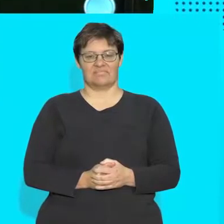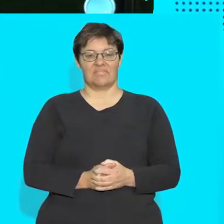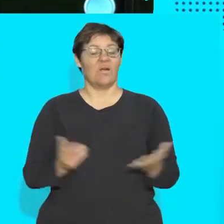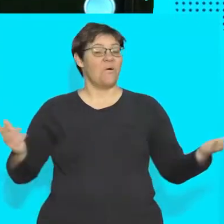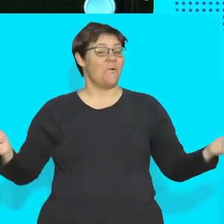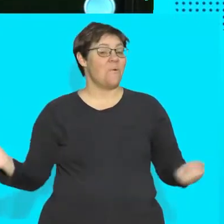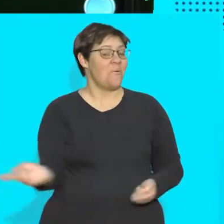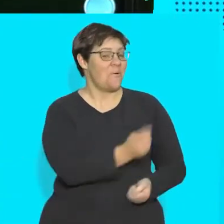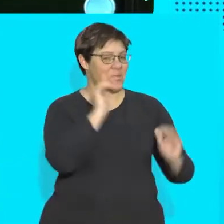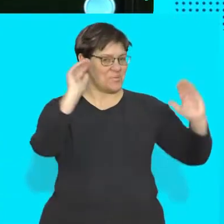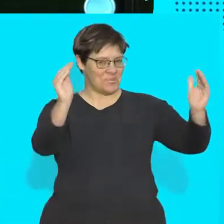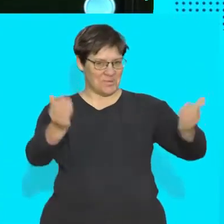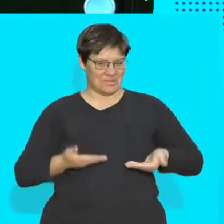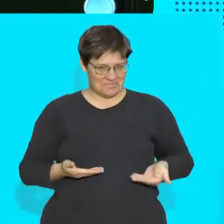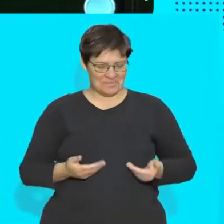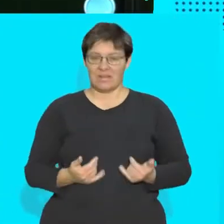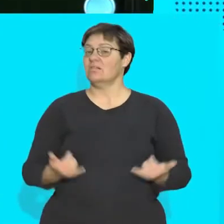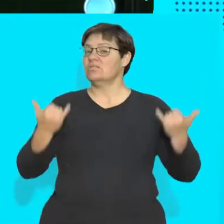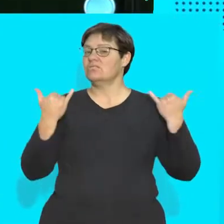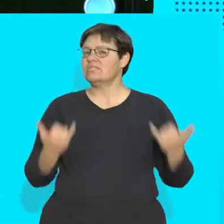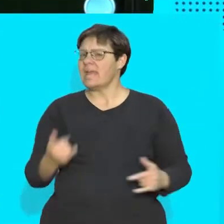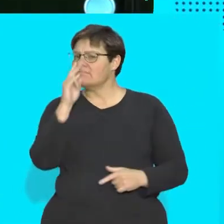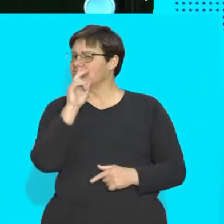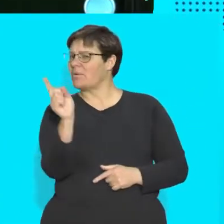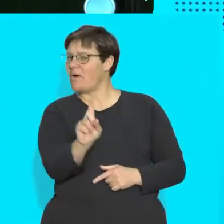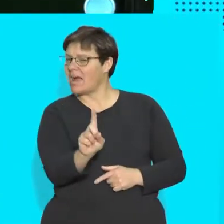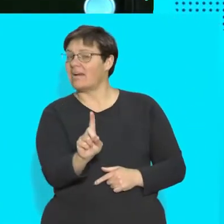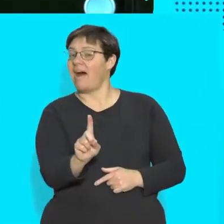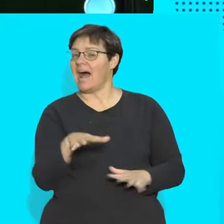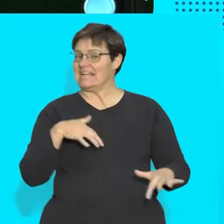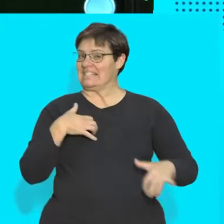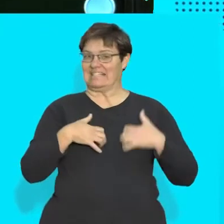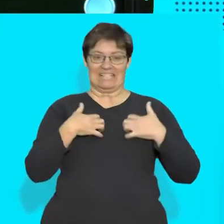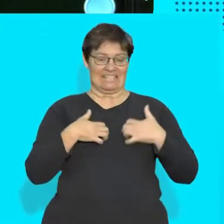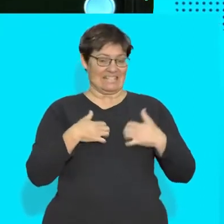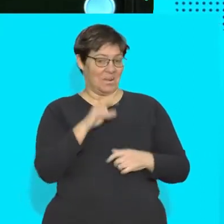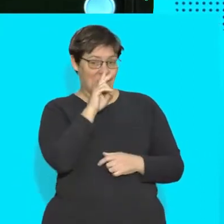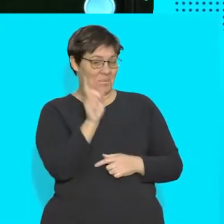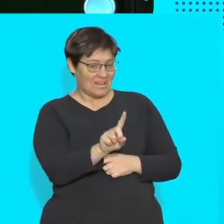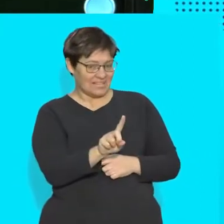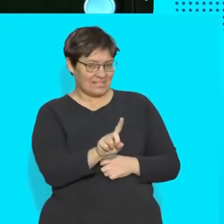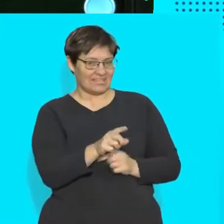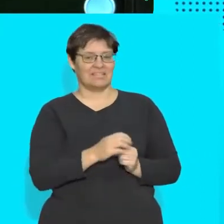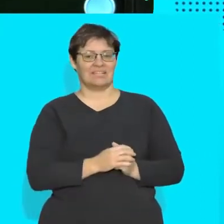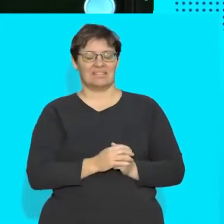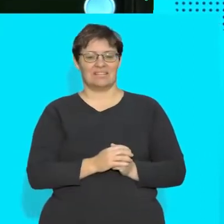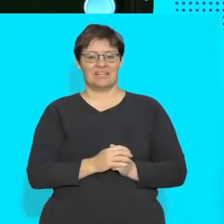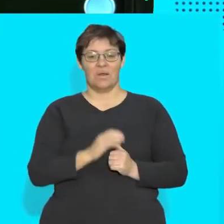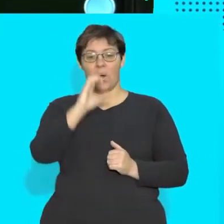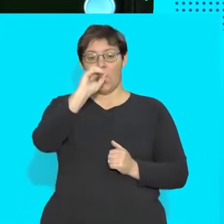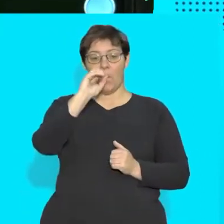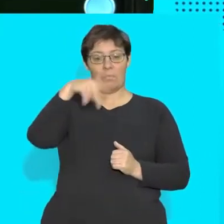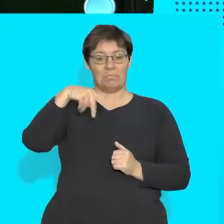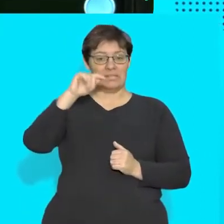Welcome everyone. Today we're looking at something really exciting. It's still part of optical